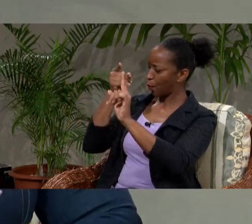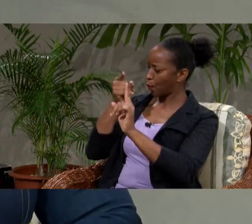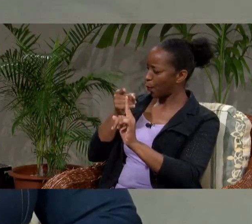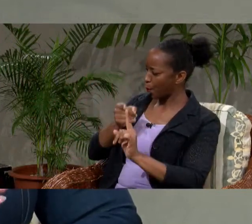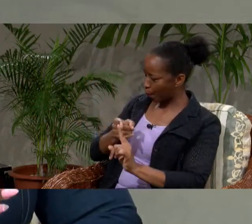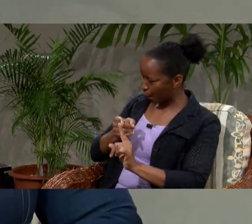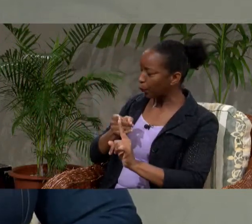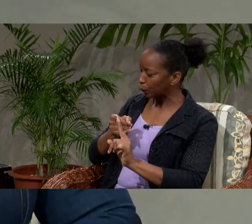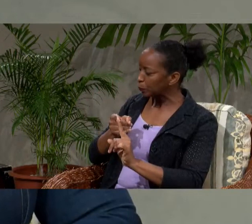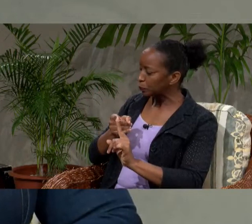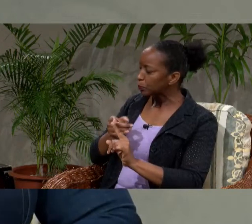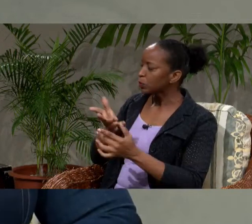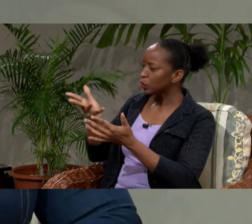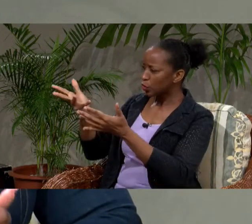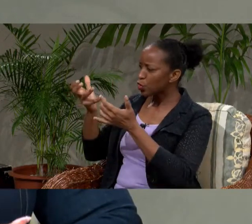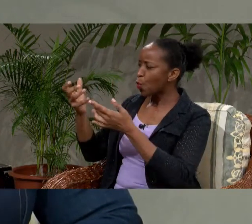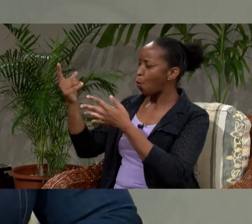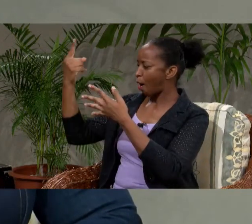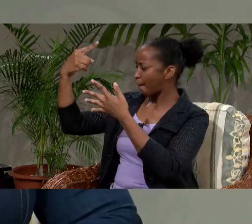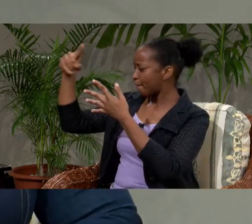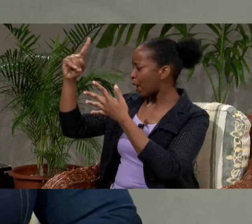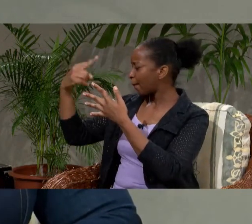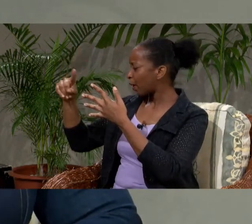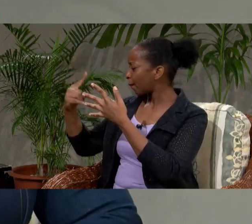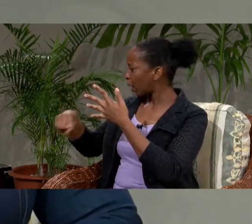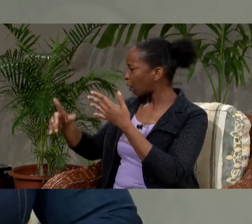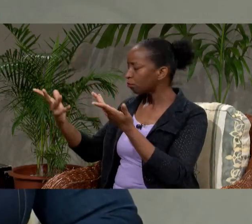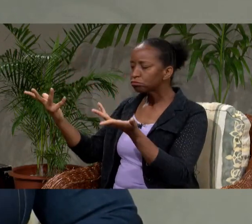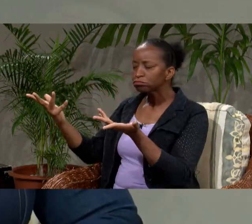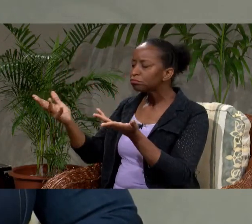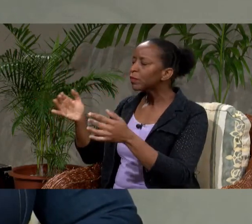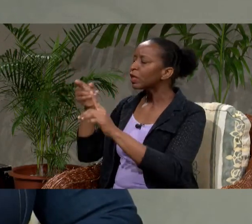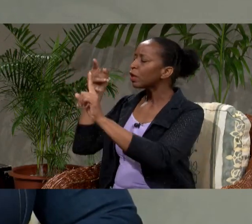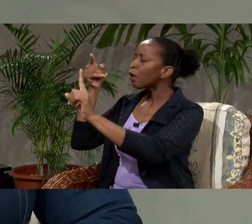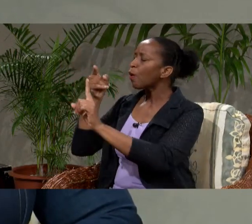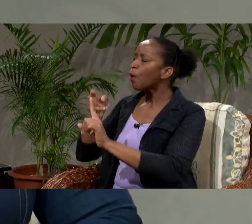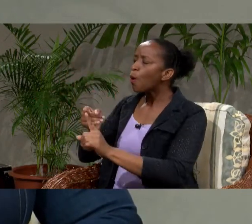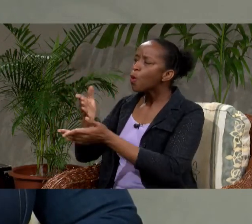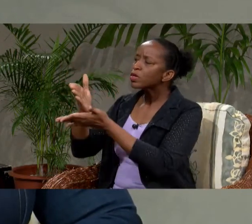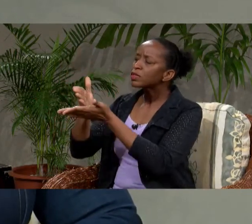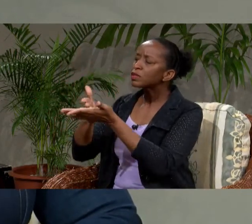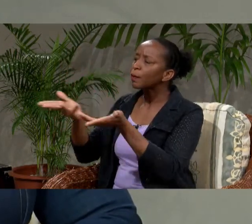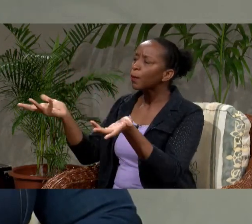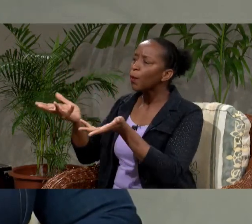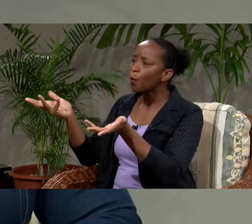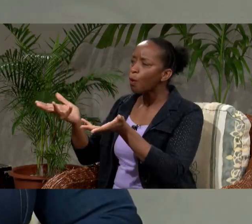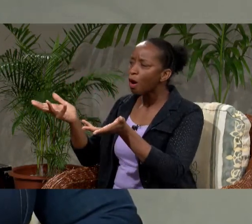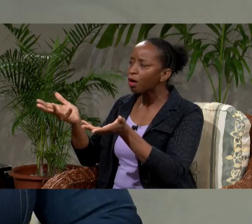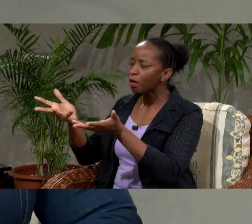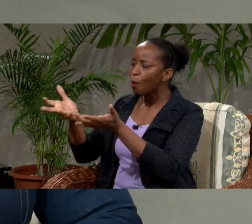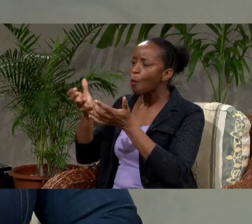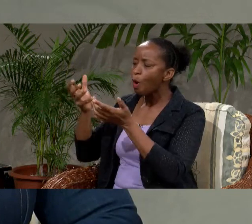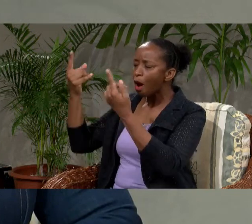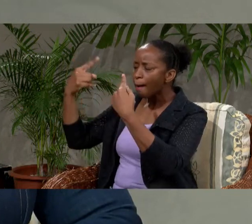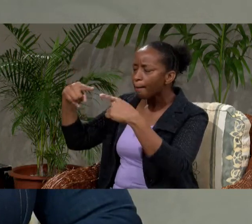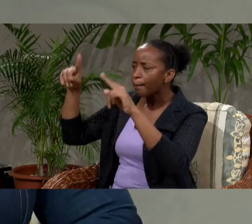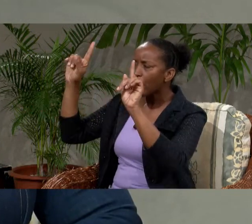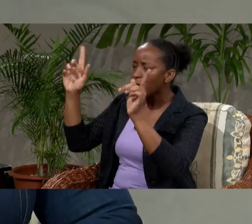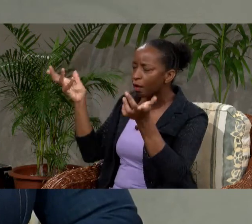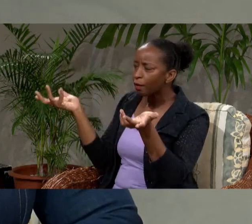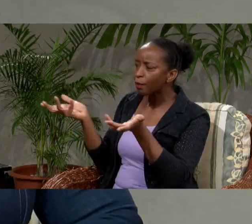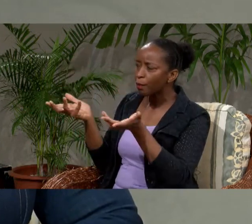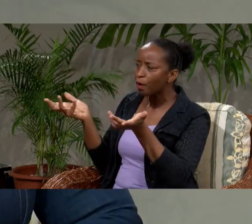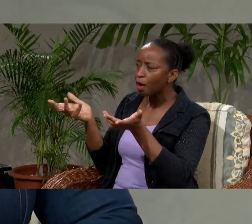organization that you would like to achieve during your tenure. So what are some of these objectives that you would like to achieve